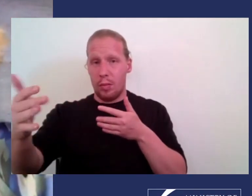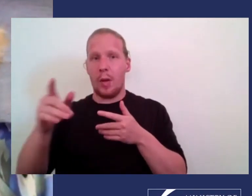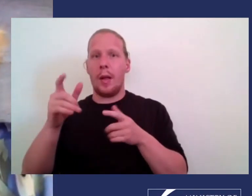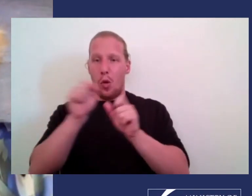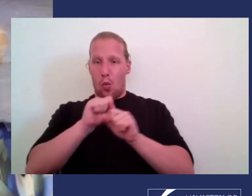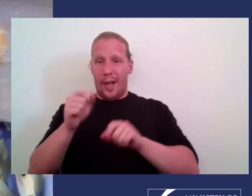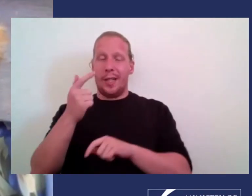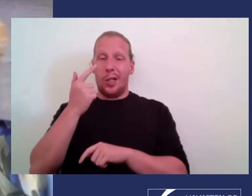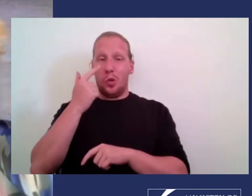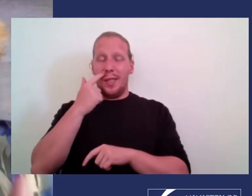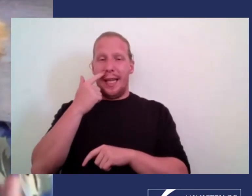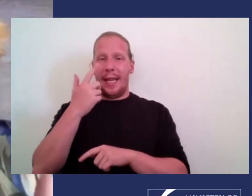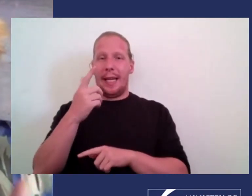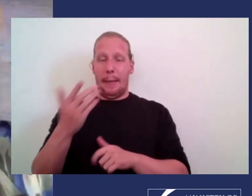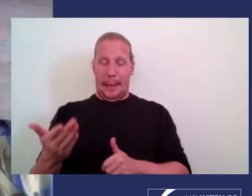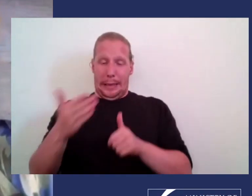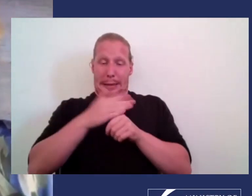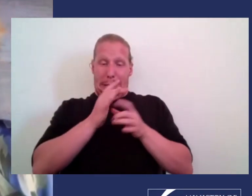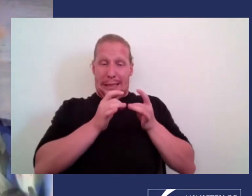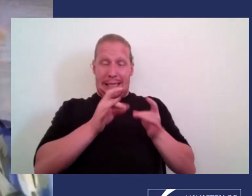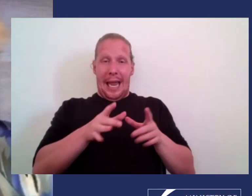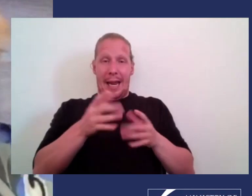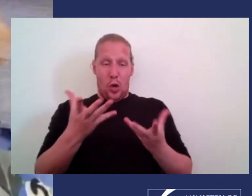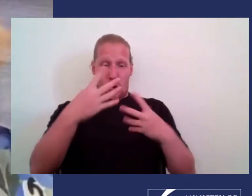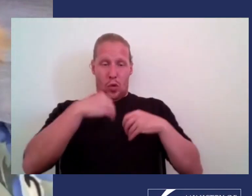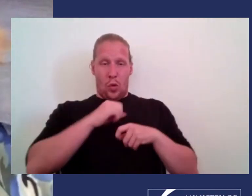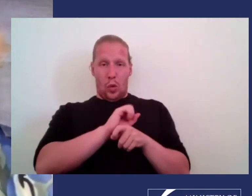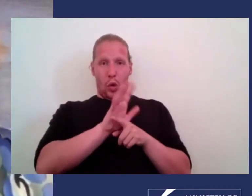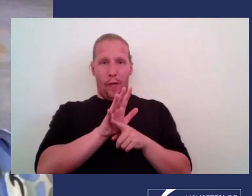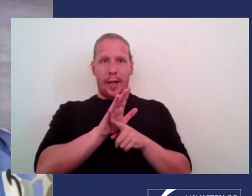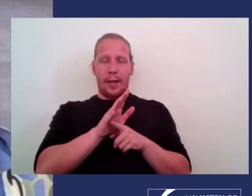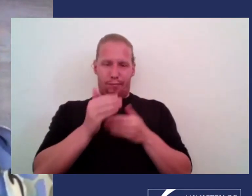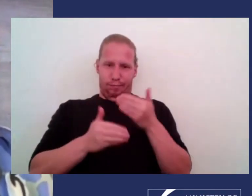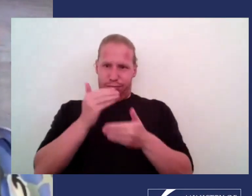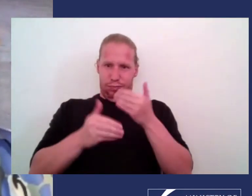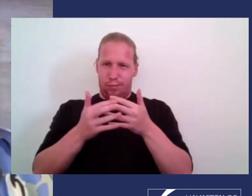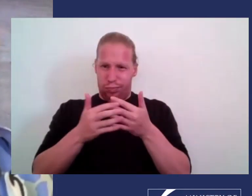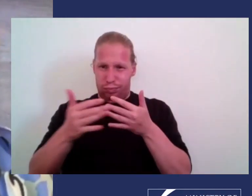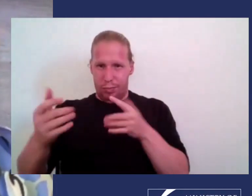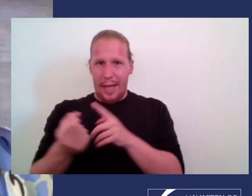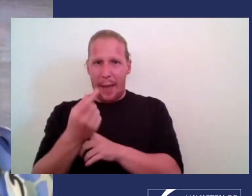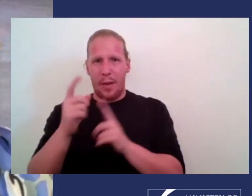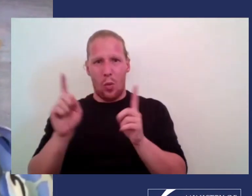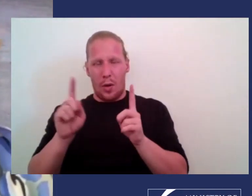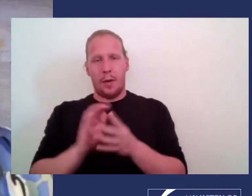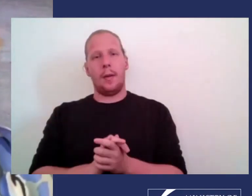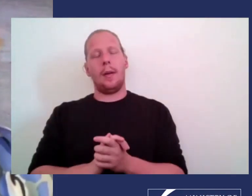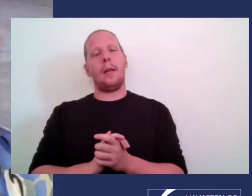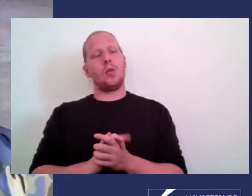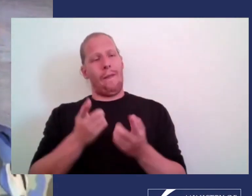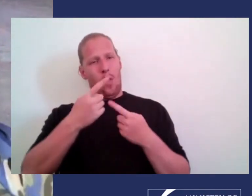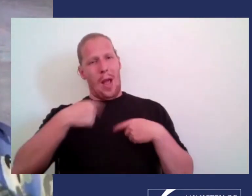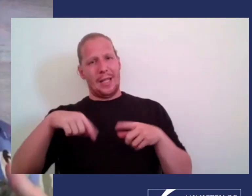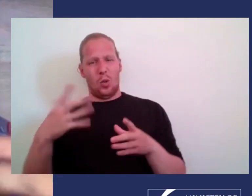way back at the beginning. And that's a real worry to all of us, and you know, who are interested in child and adolescent